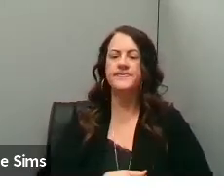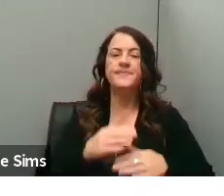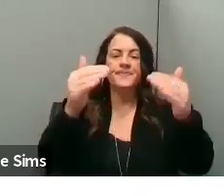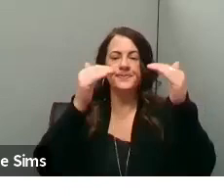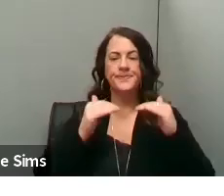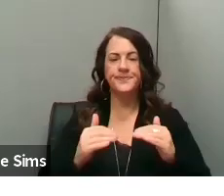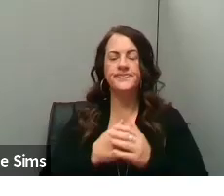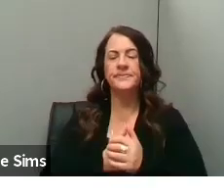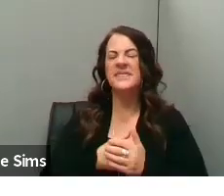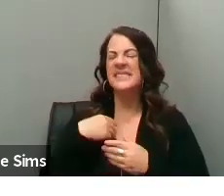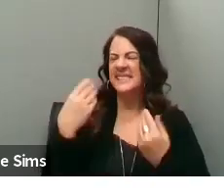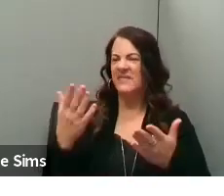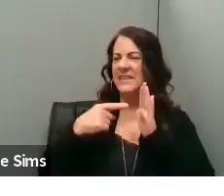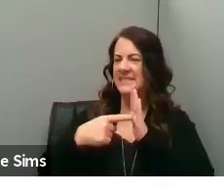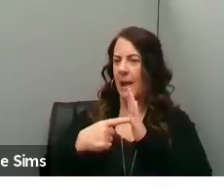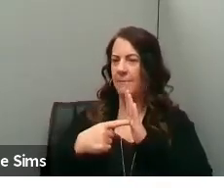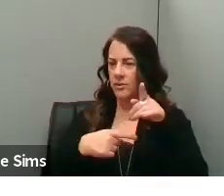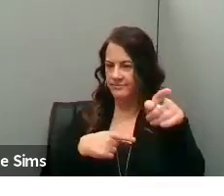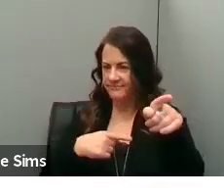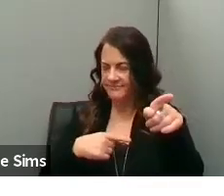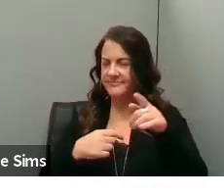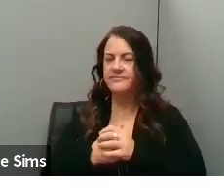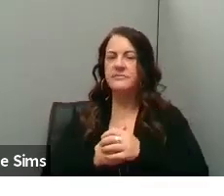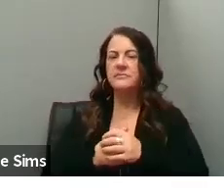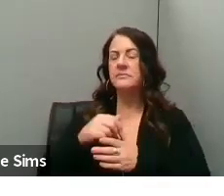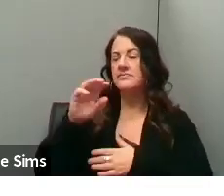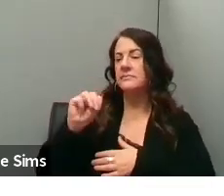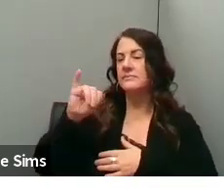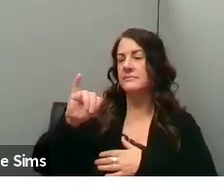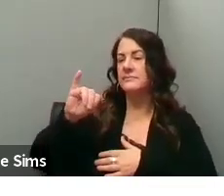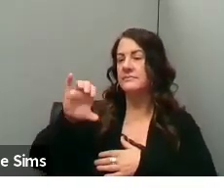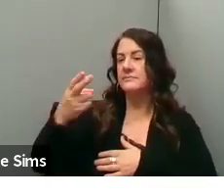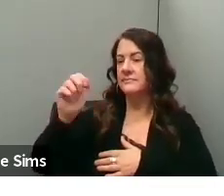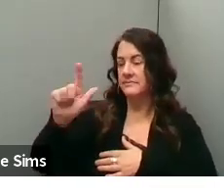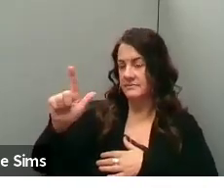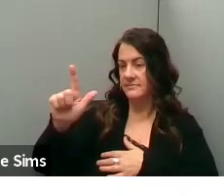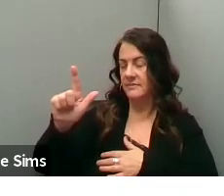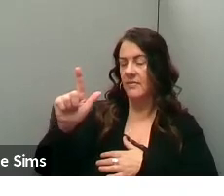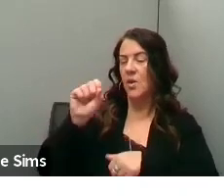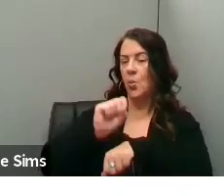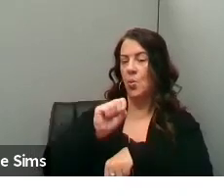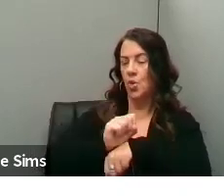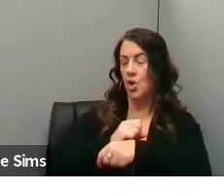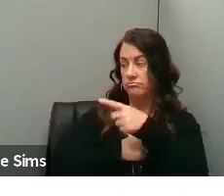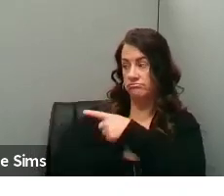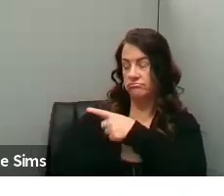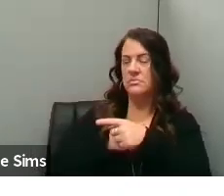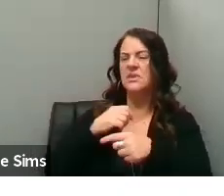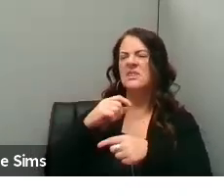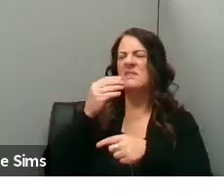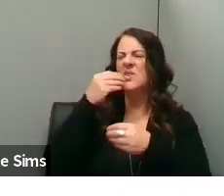So this is our first hypothetical. Michael works at Trader Joe's. When Michael gets to work,